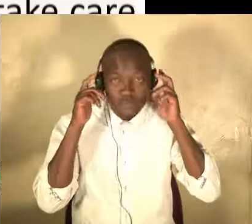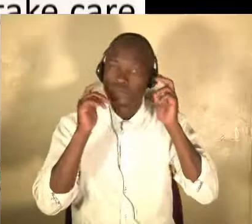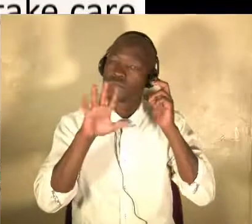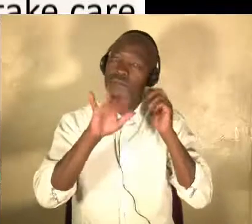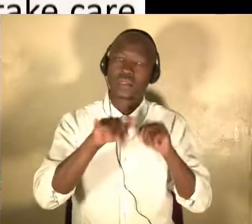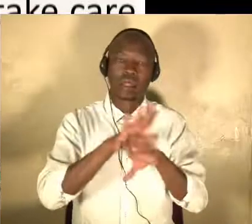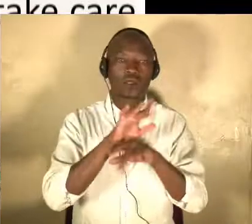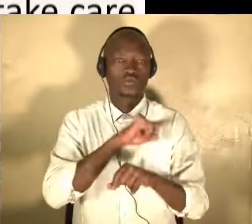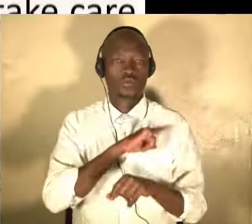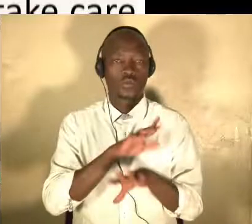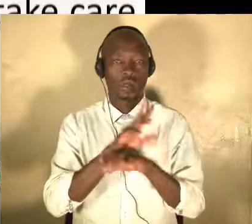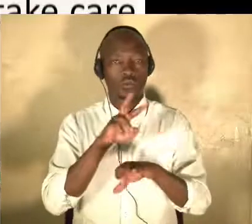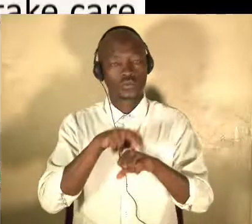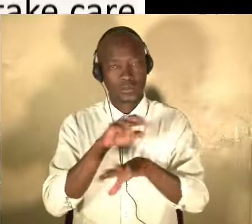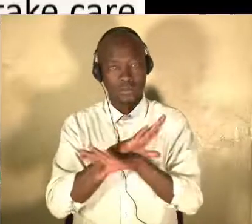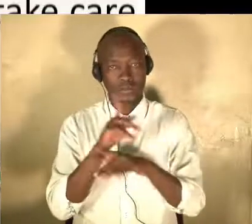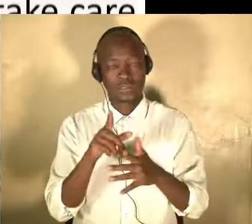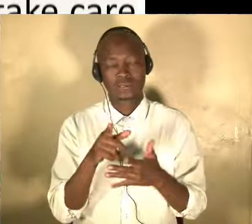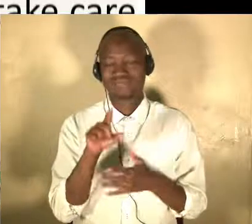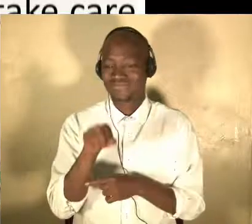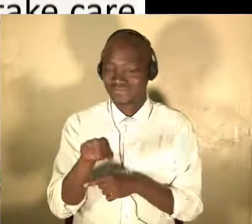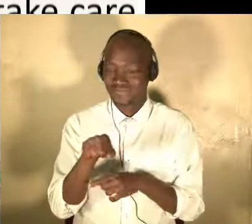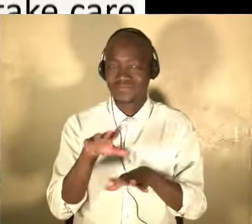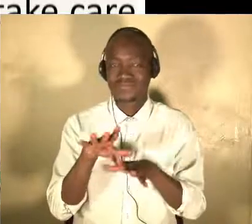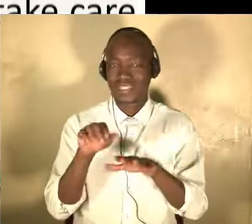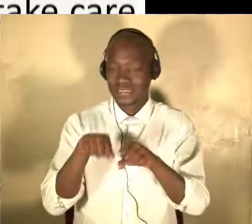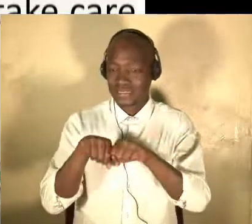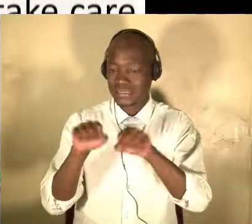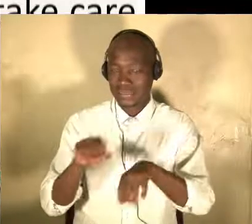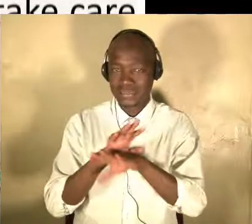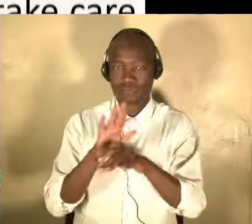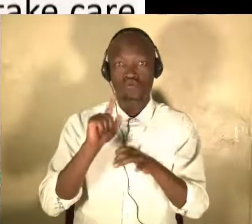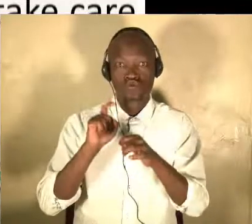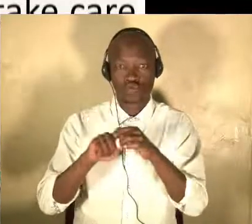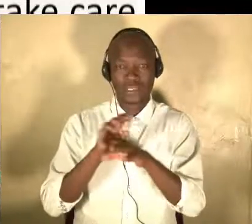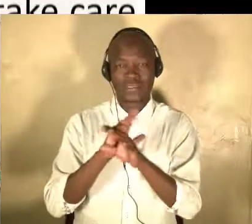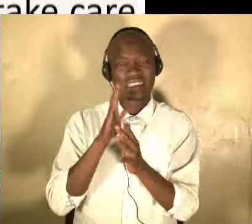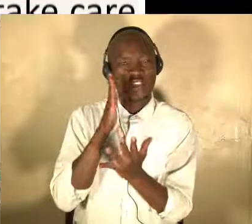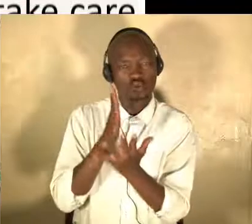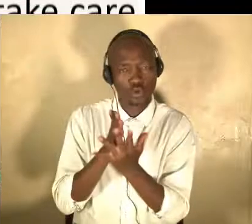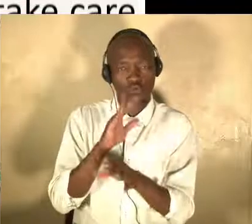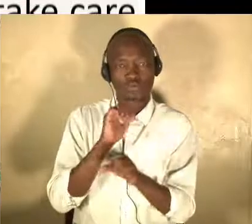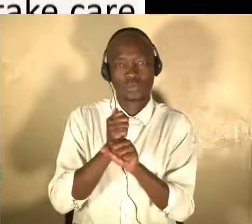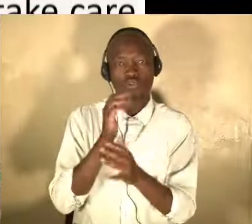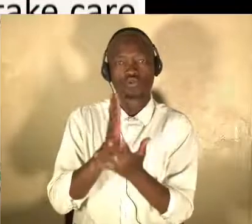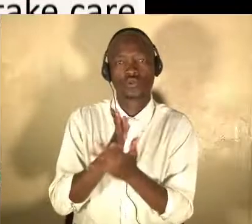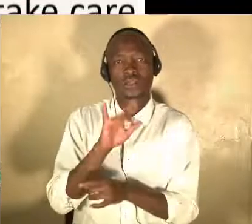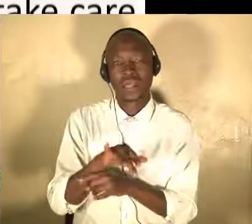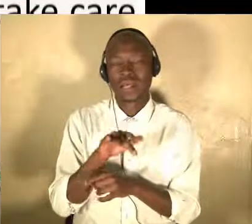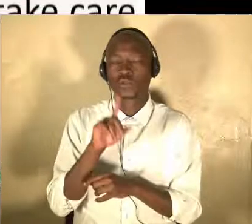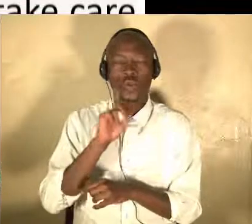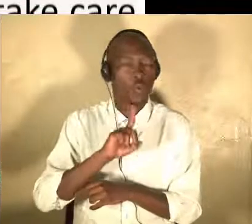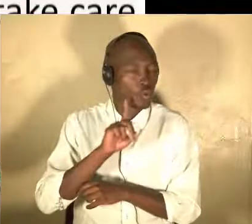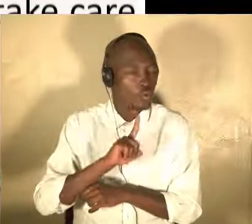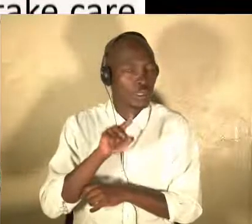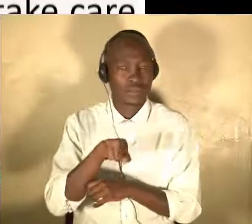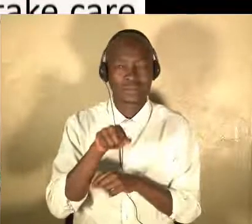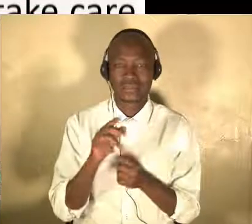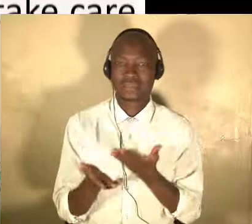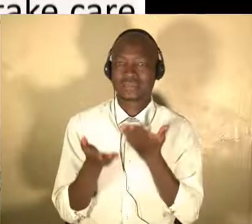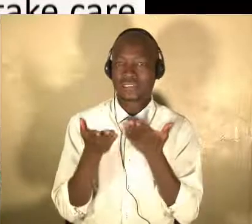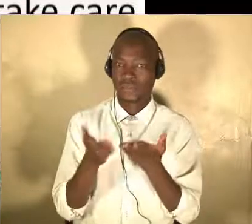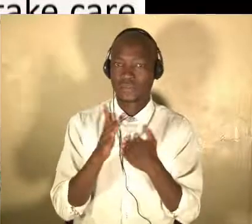such a child protection system being quality assured to ensure that all the time such services are being